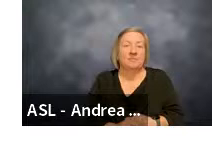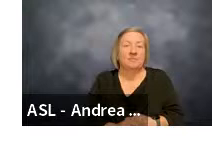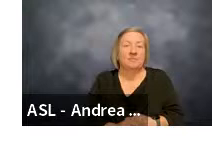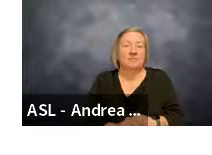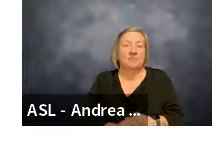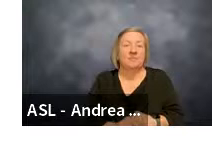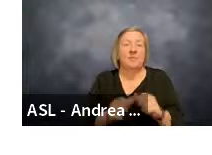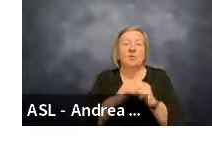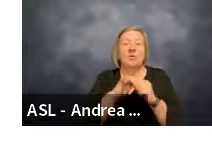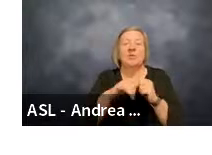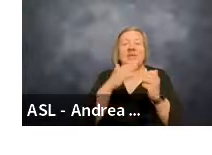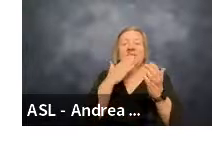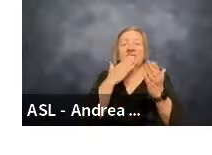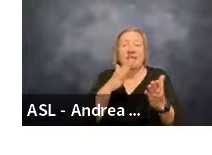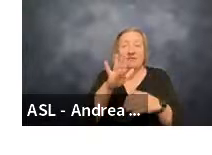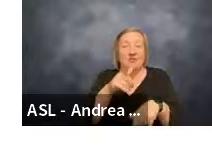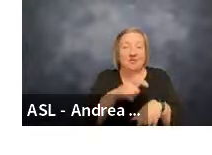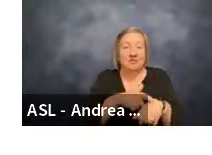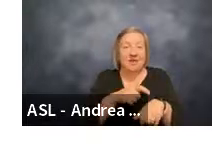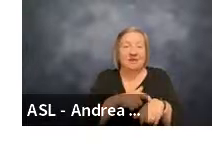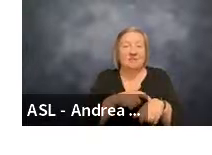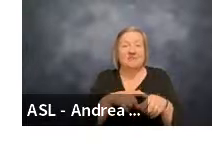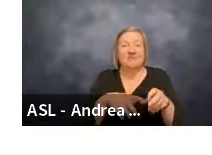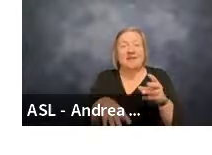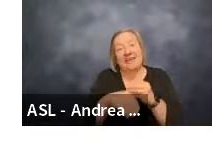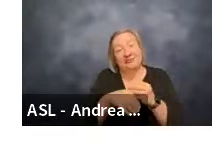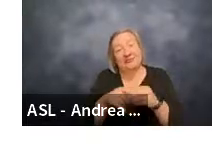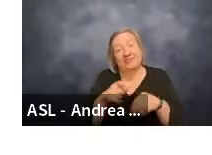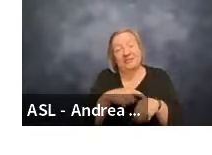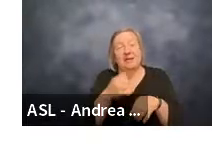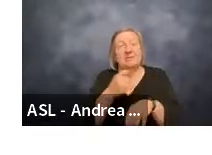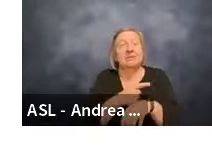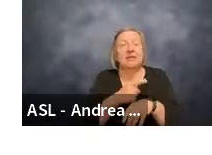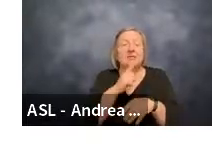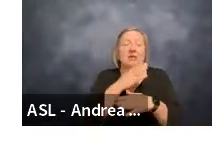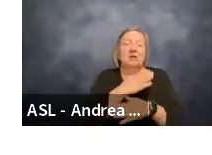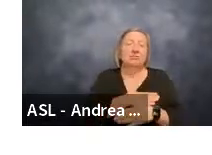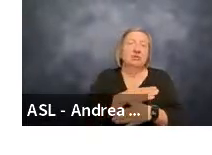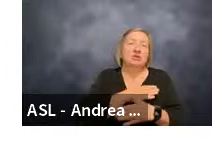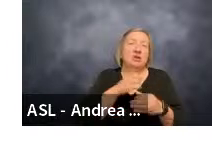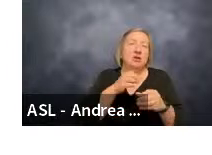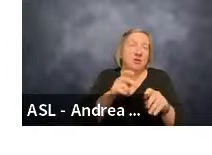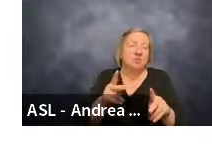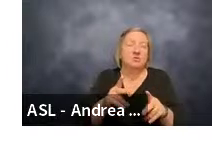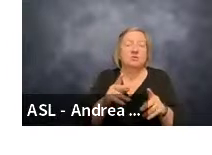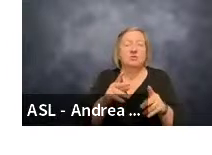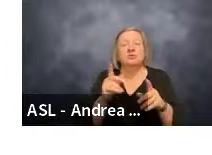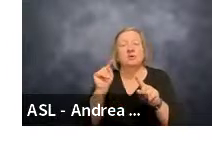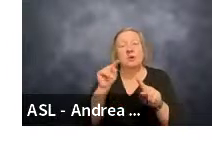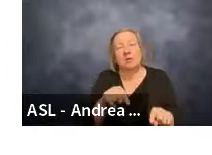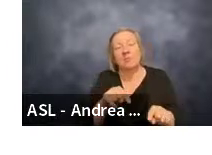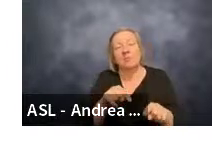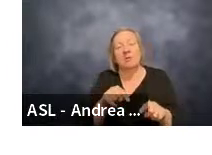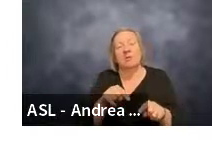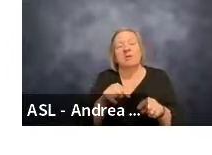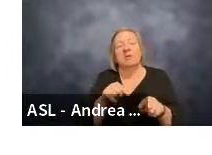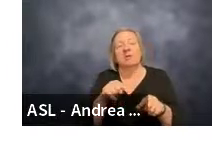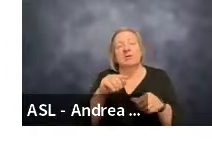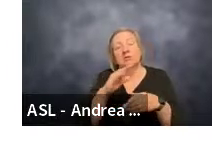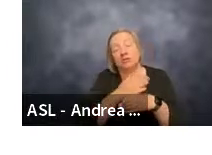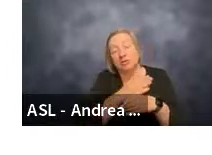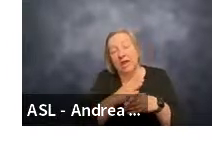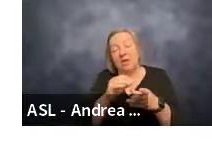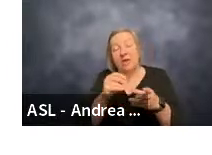So with that, thank you for your time, a little extra time today. I really appreciate the opportunity to come and both share, but also